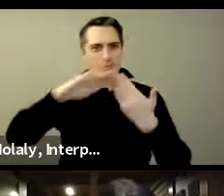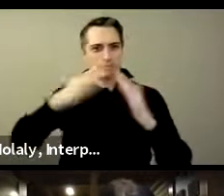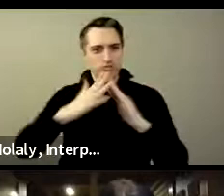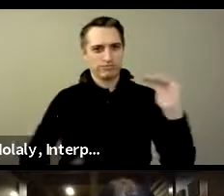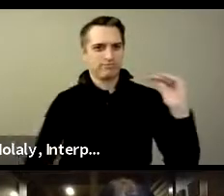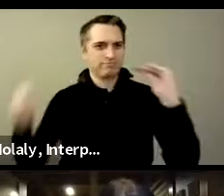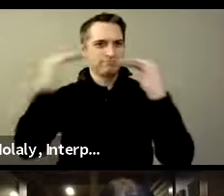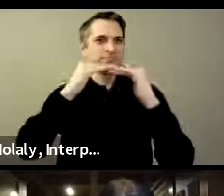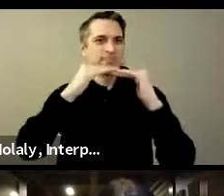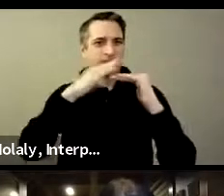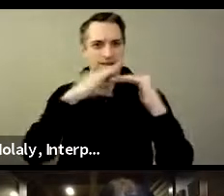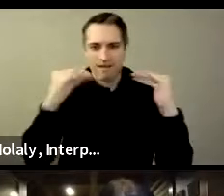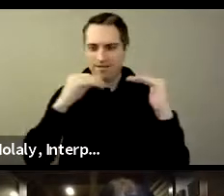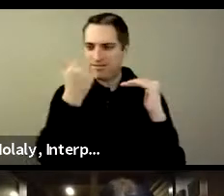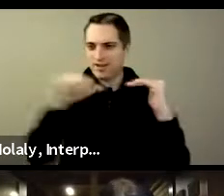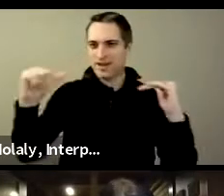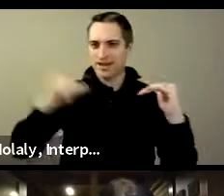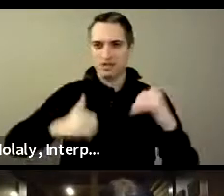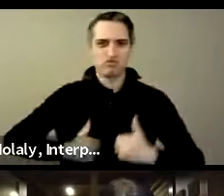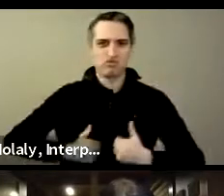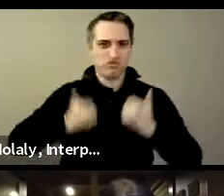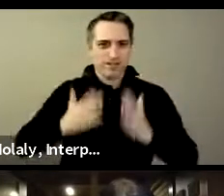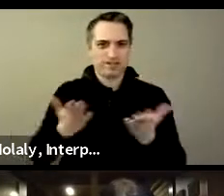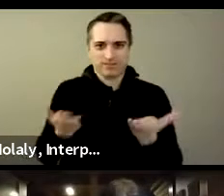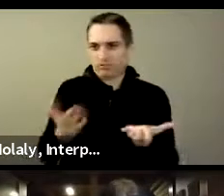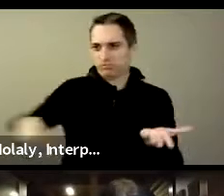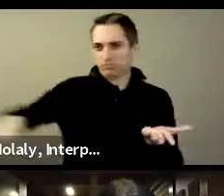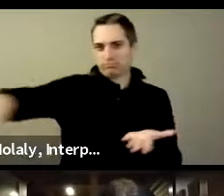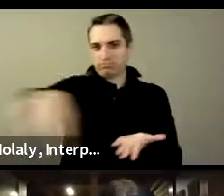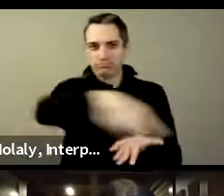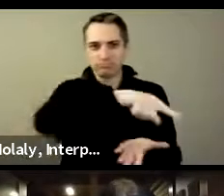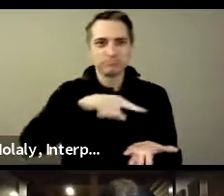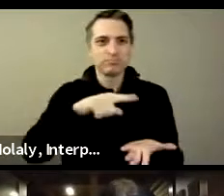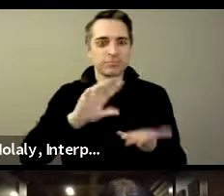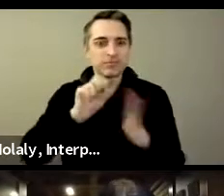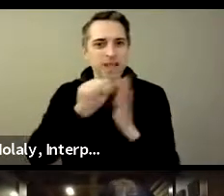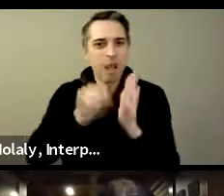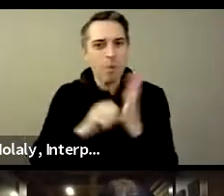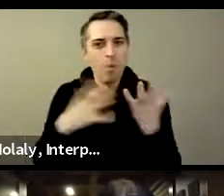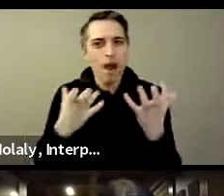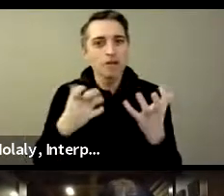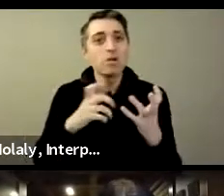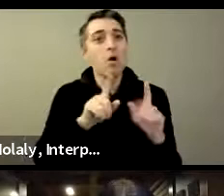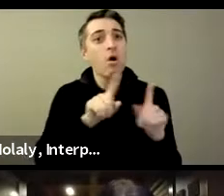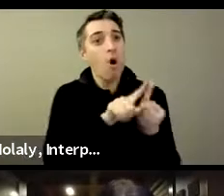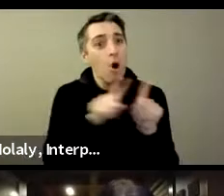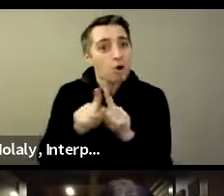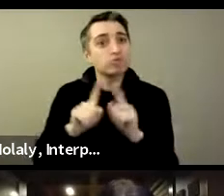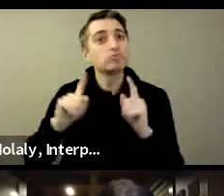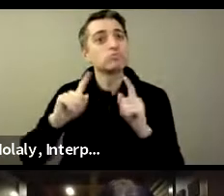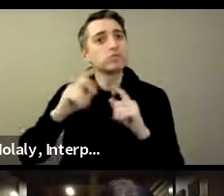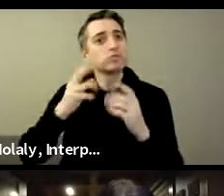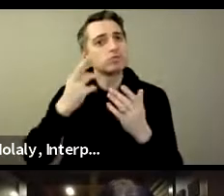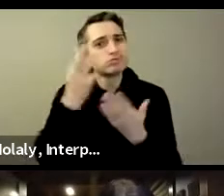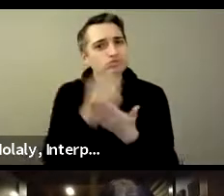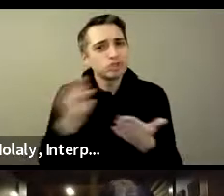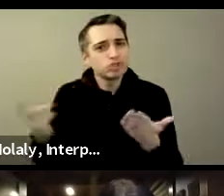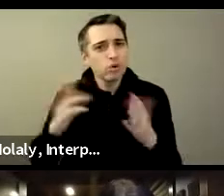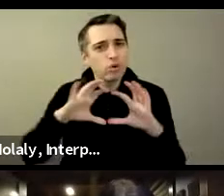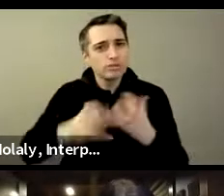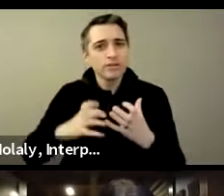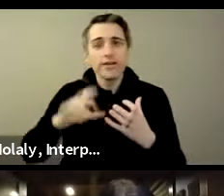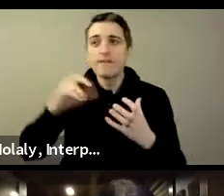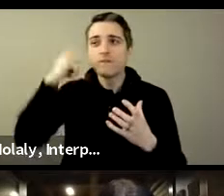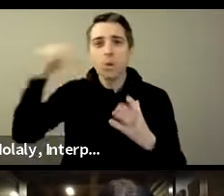residents across the state. We also will serve as a resource for community groups to learn more about state funding and compliance requirements within